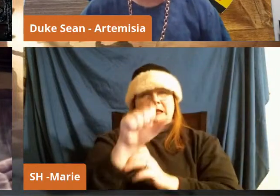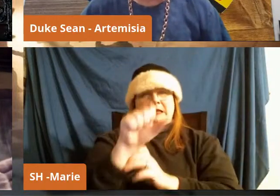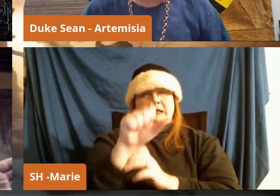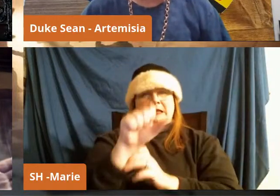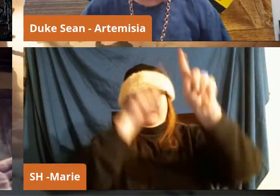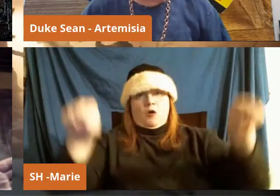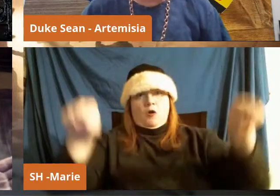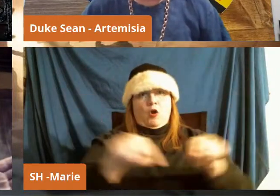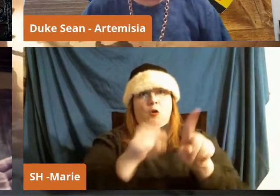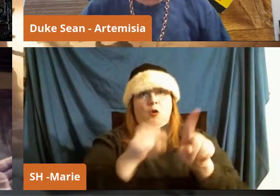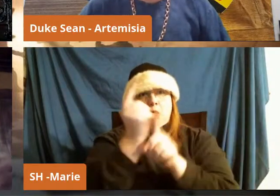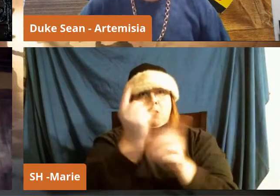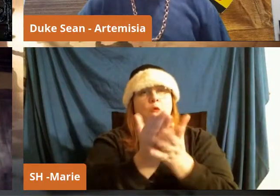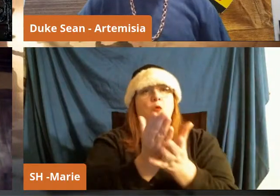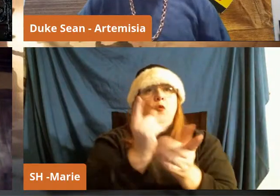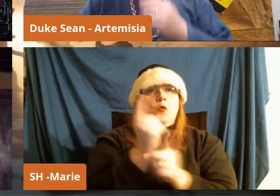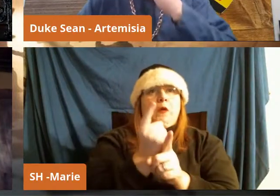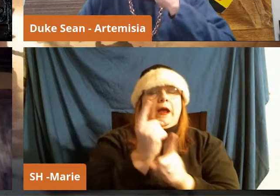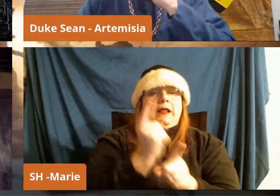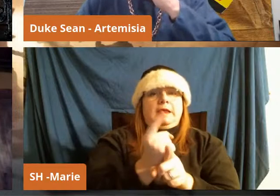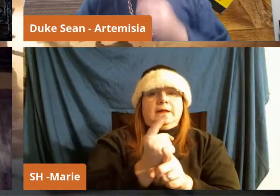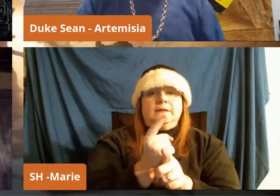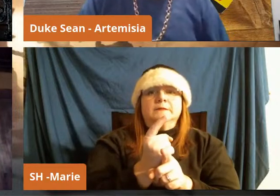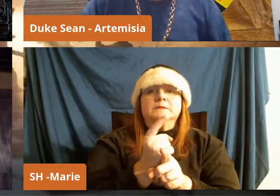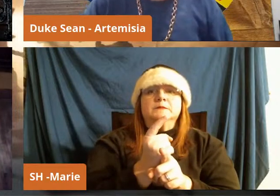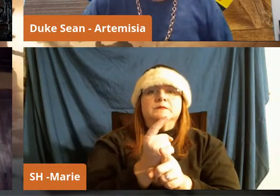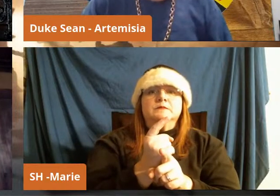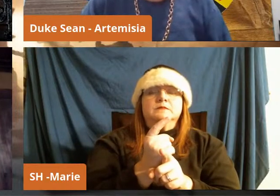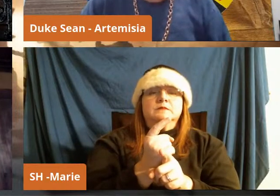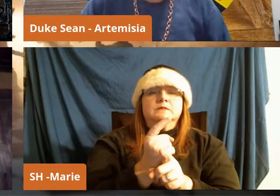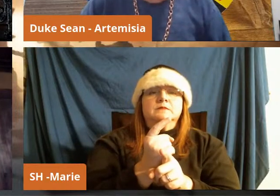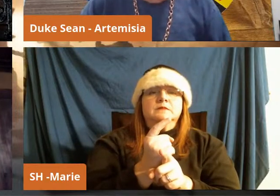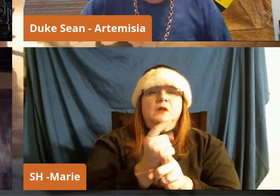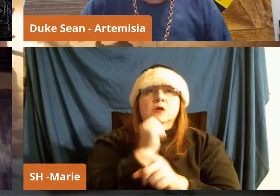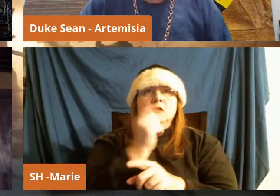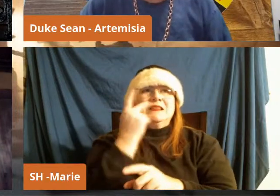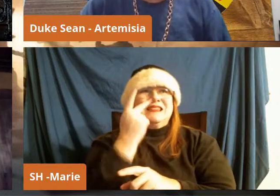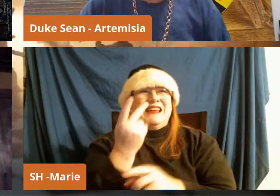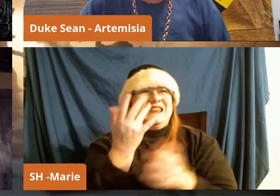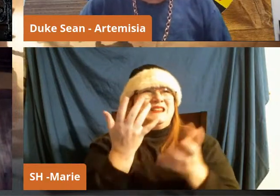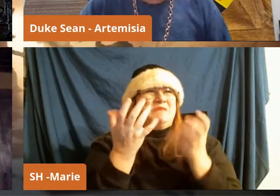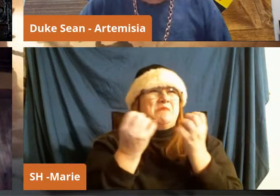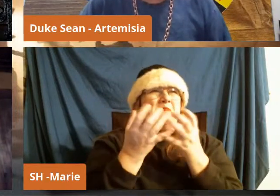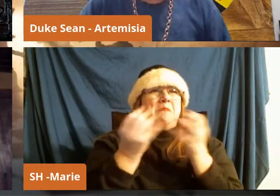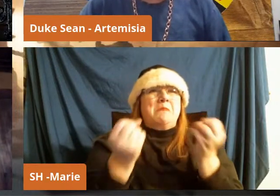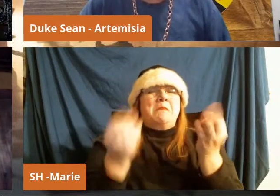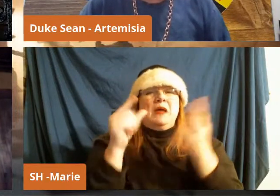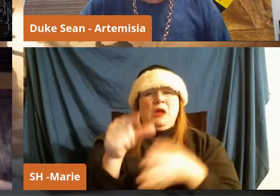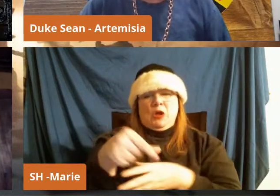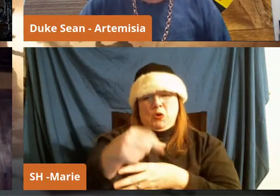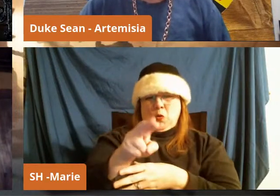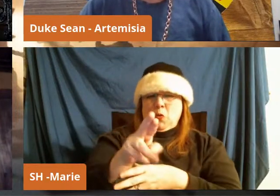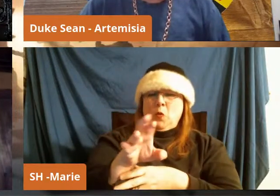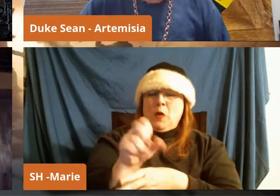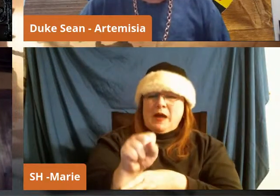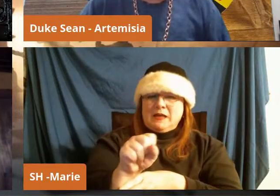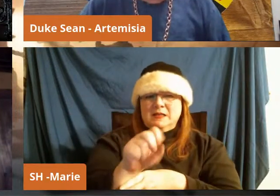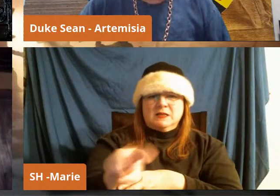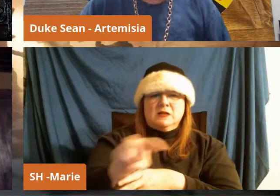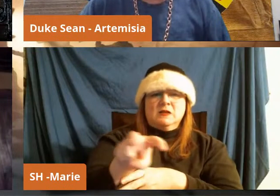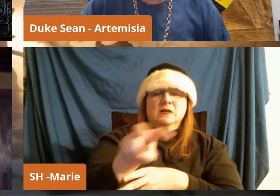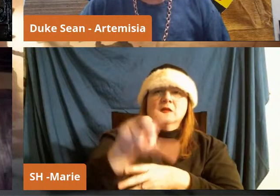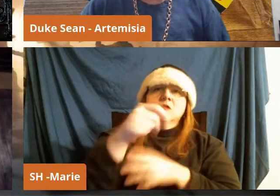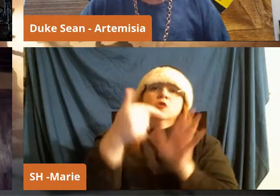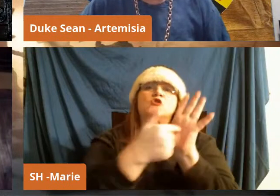correctly. Right. Yeah. So things like that. You don't see as many quests as you used to in the early days. Things that highlight the